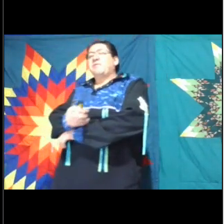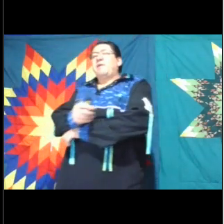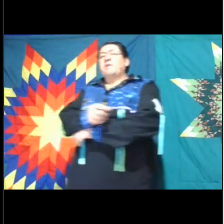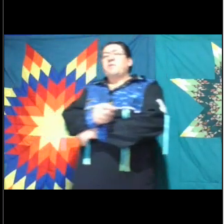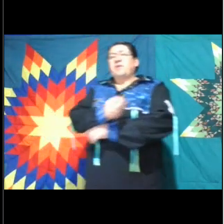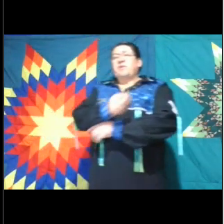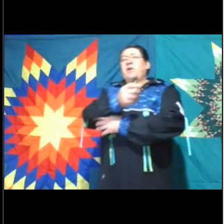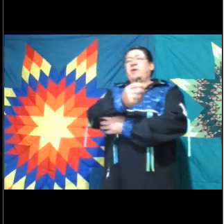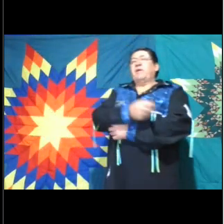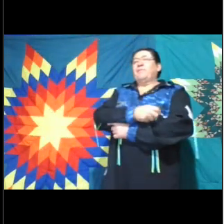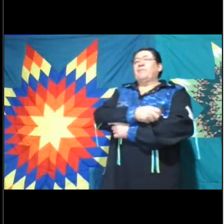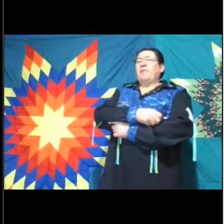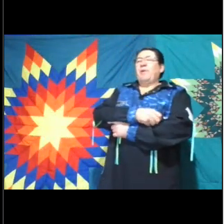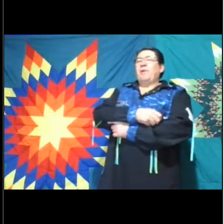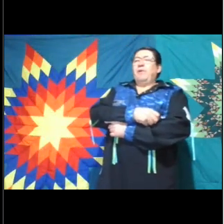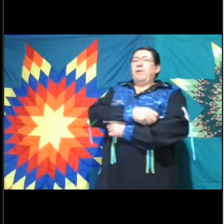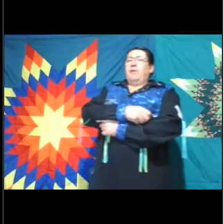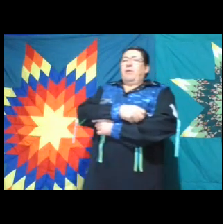settlers arrived in North America.